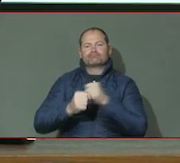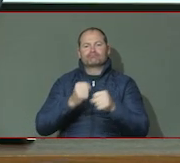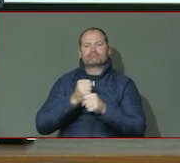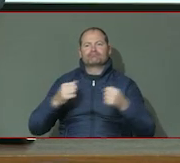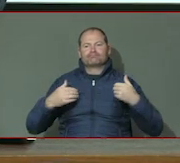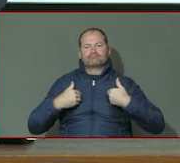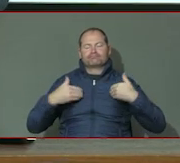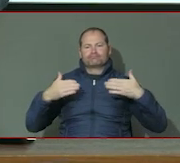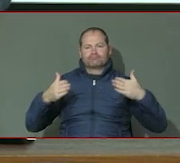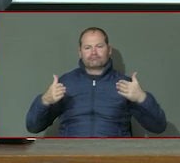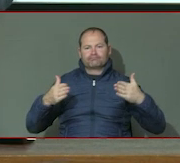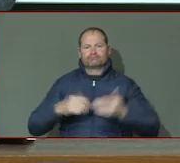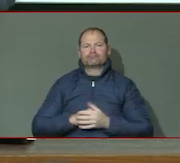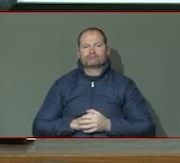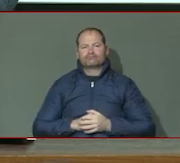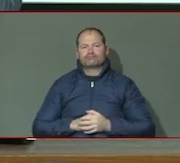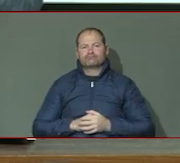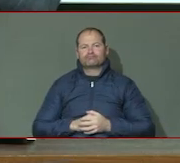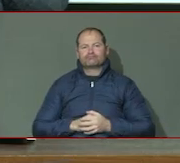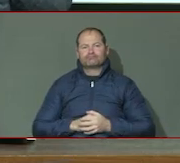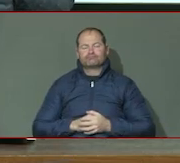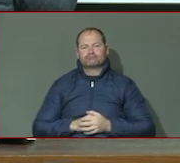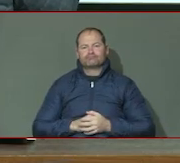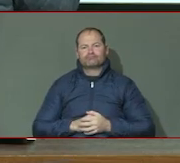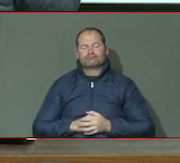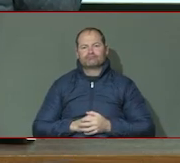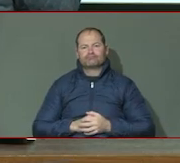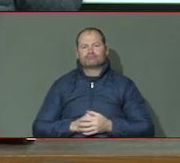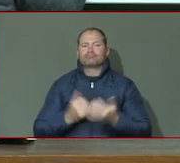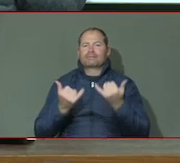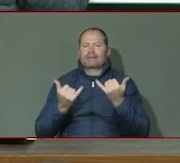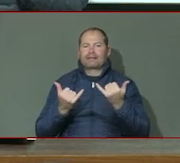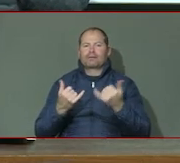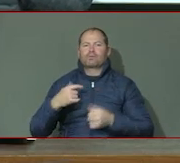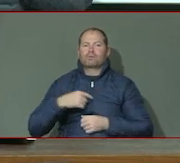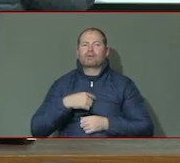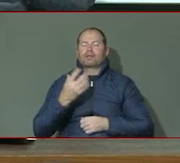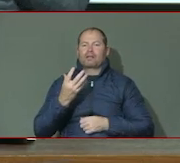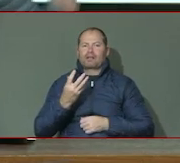plus 69,000. So that gives us a positive